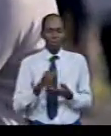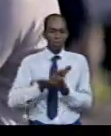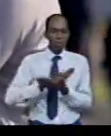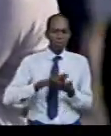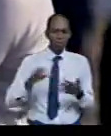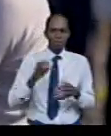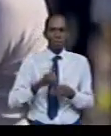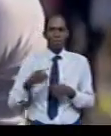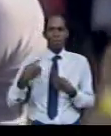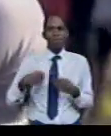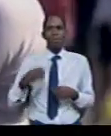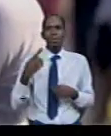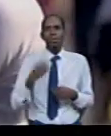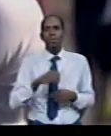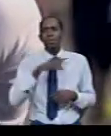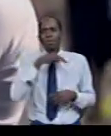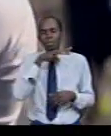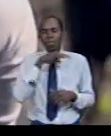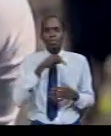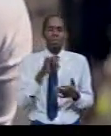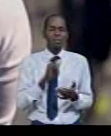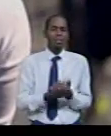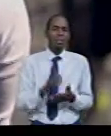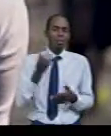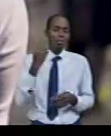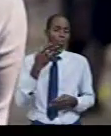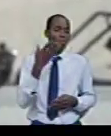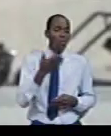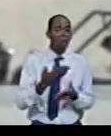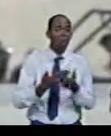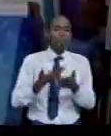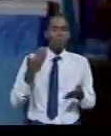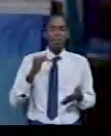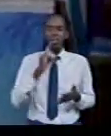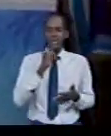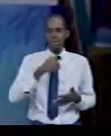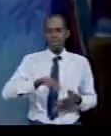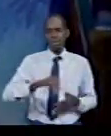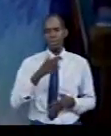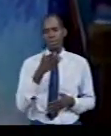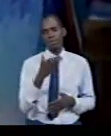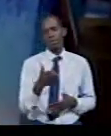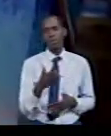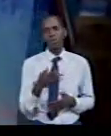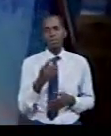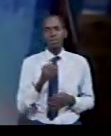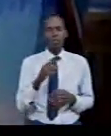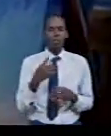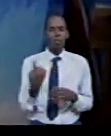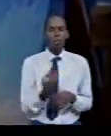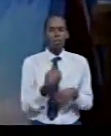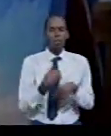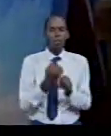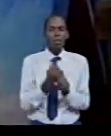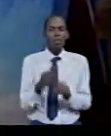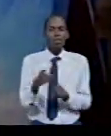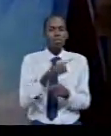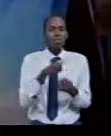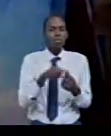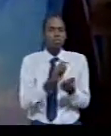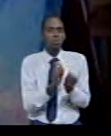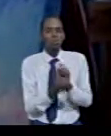The corruption that was there before is still there. They only make them to